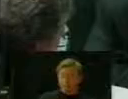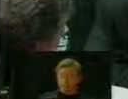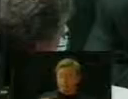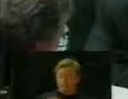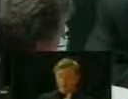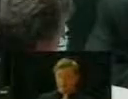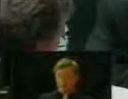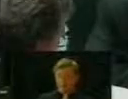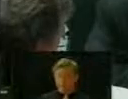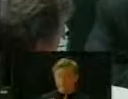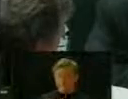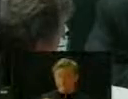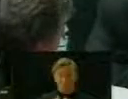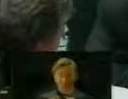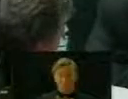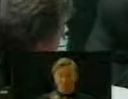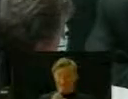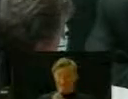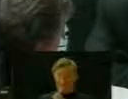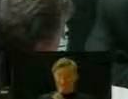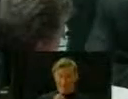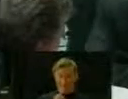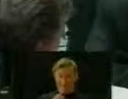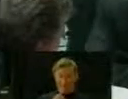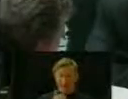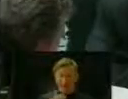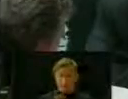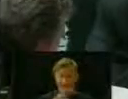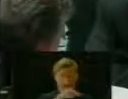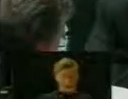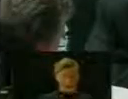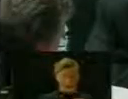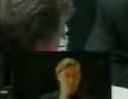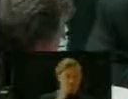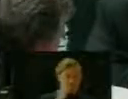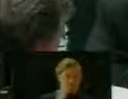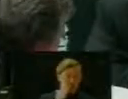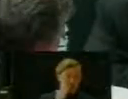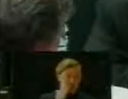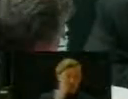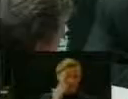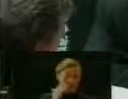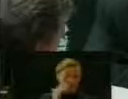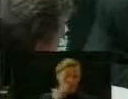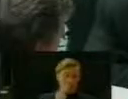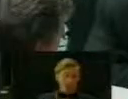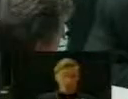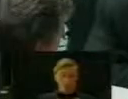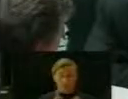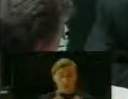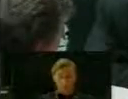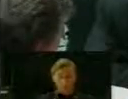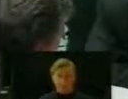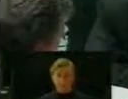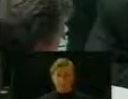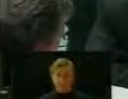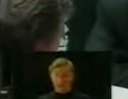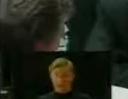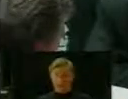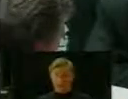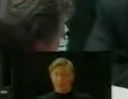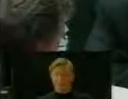other counties have done in the state. So, with that said, I want them to have full knowledge of what everybody else has